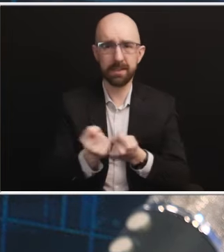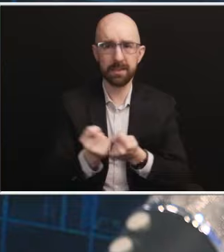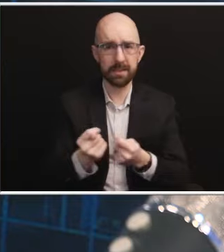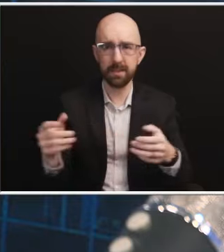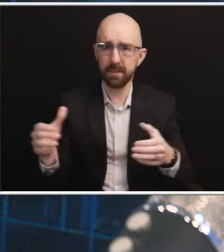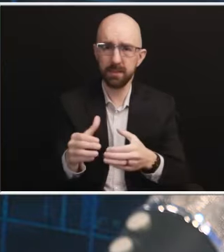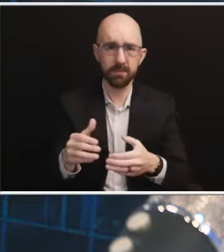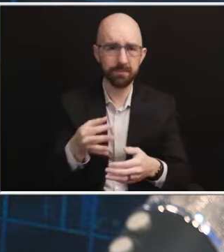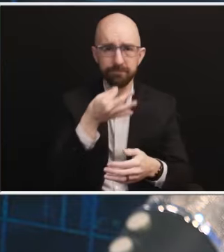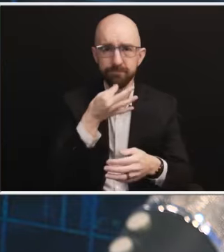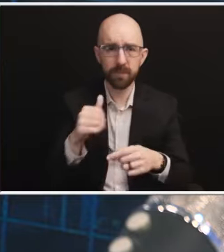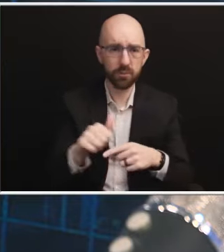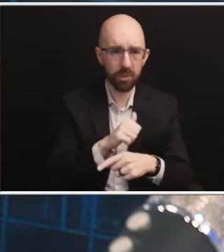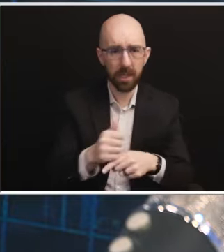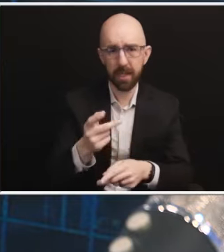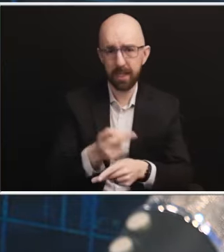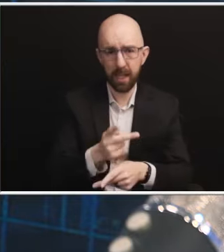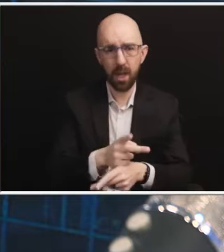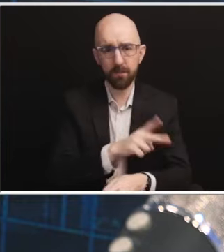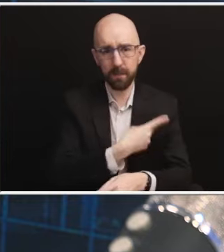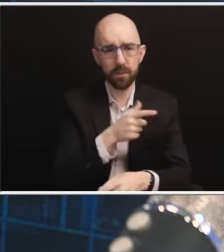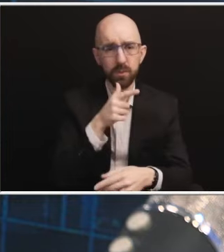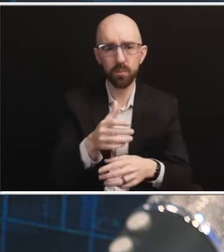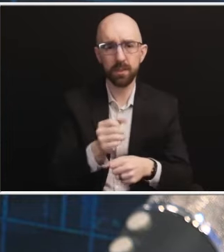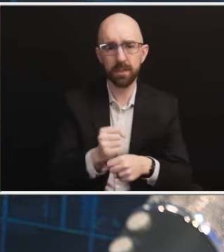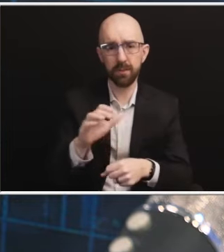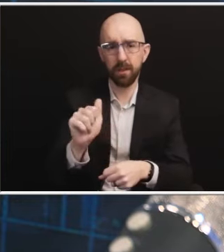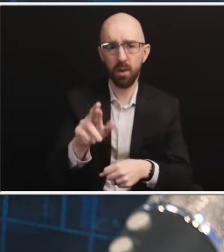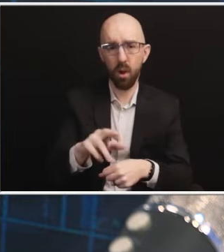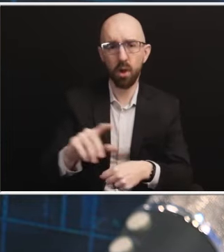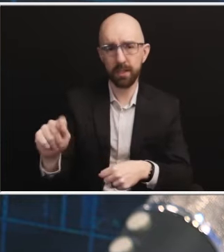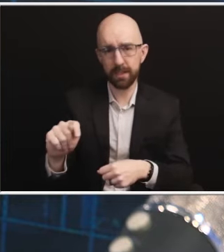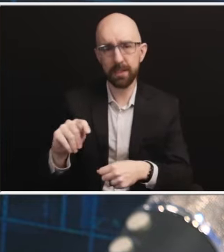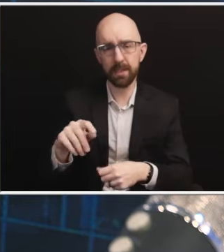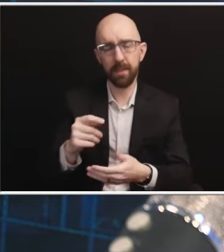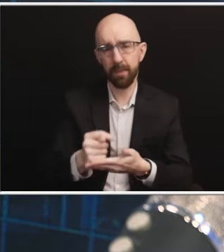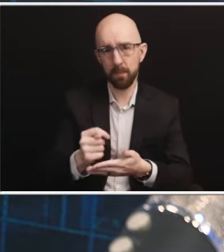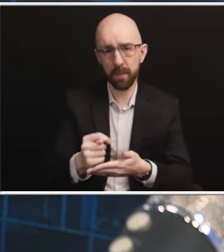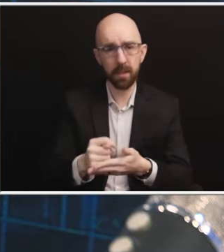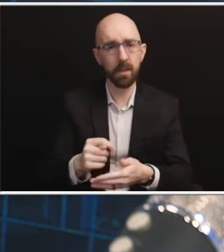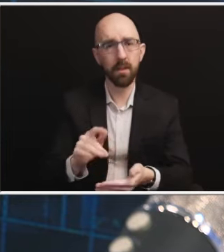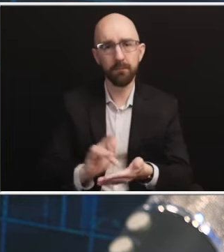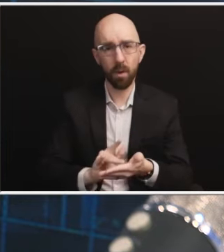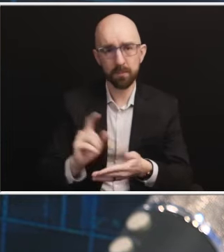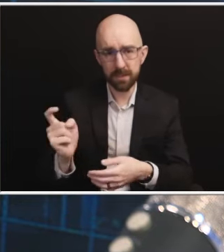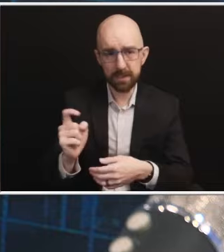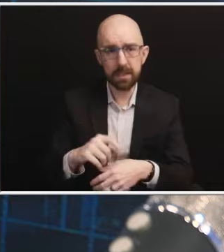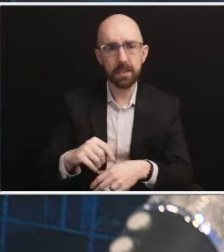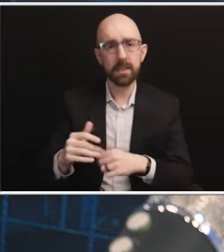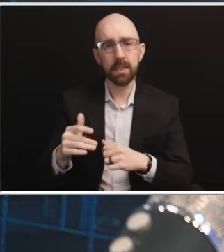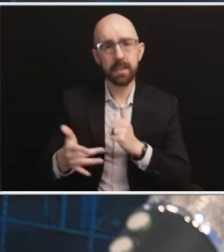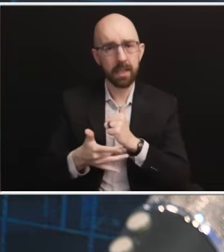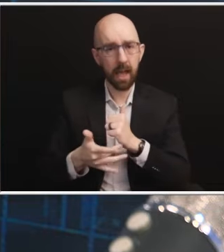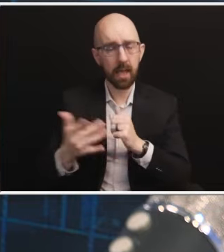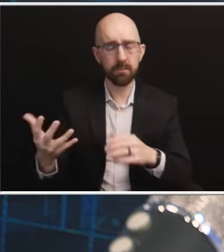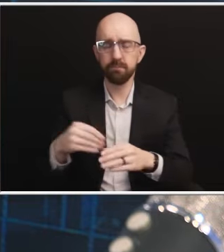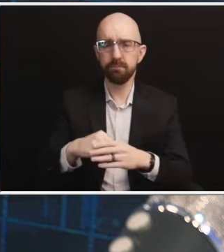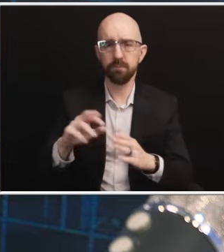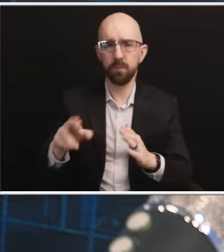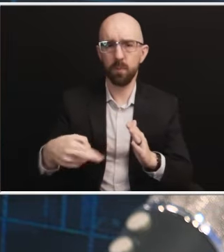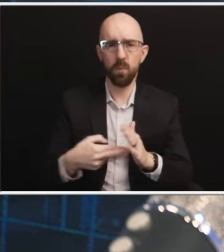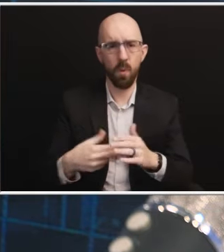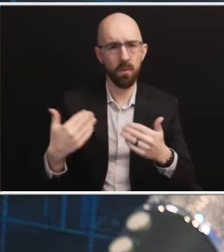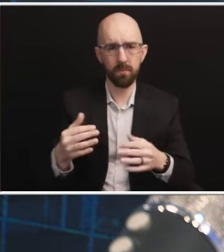care for patients receiving CAR T-cell cellular therapy. Our pharmacists and tech play a critical role, as Dr. Zahra